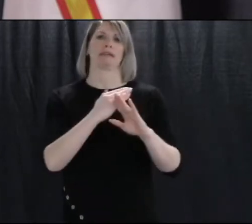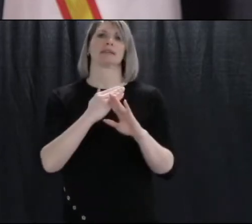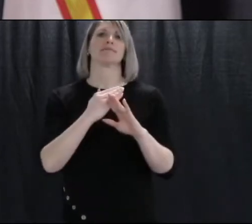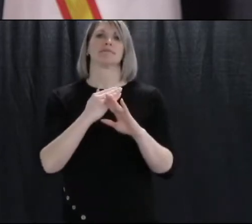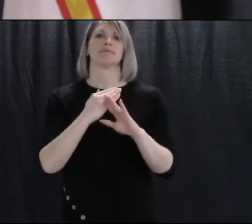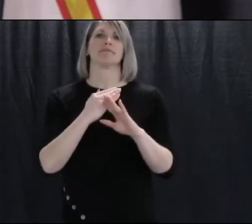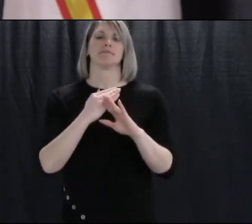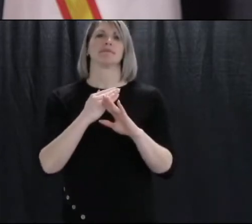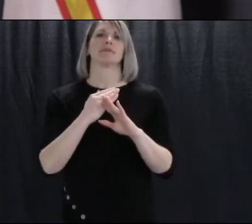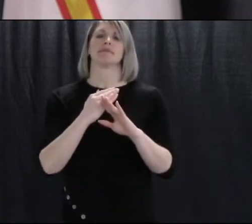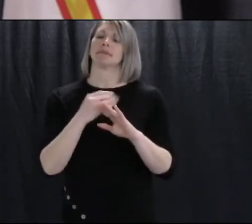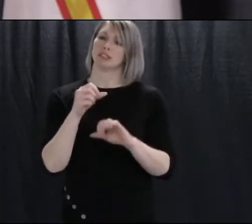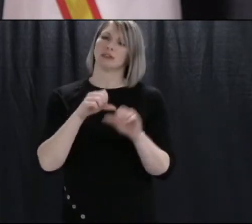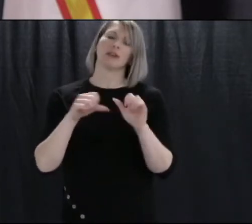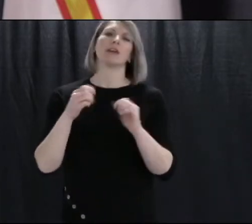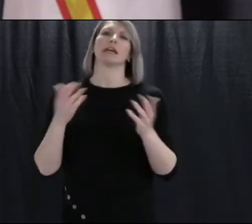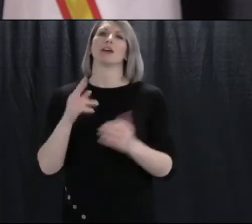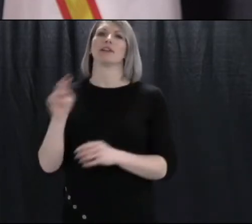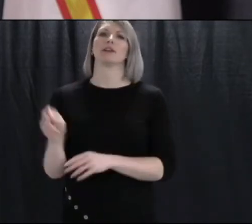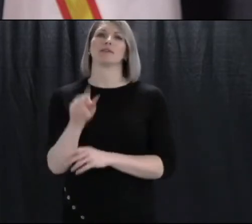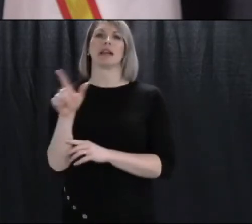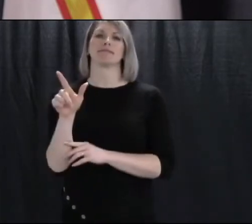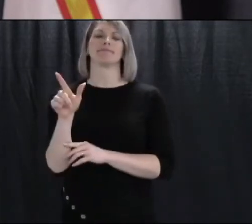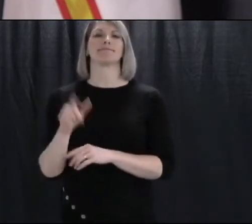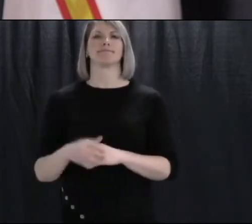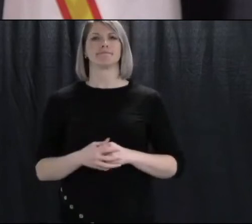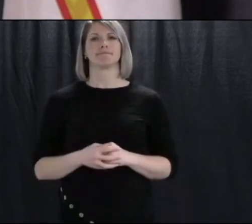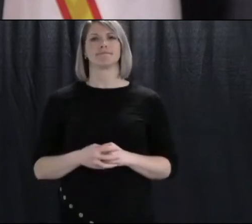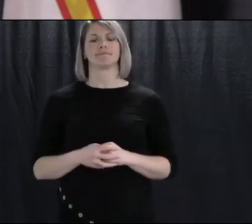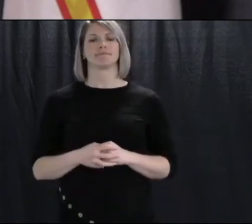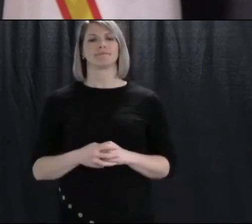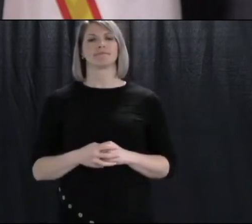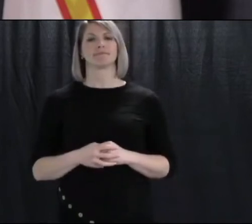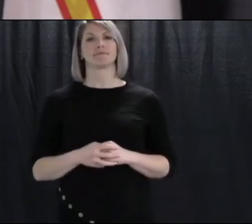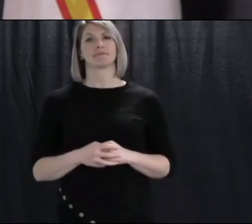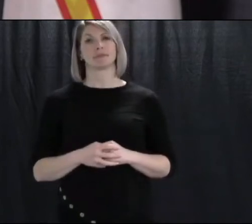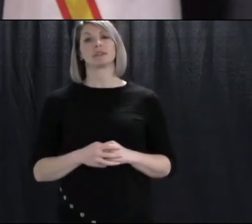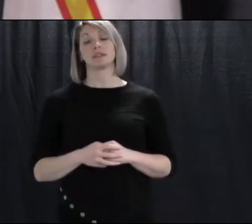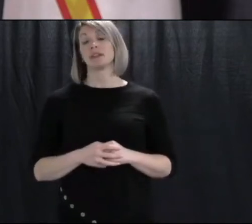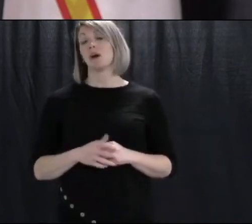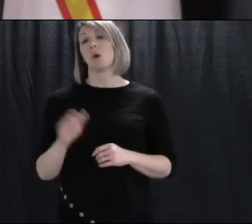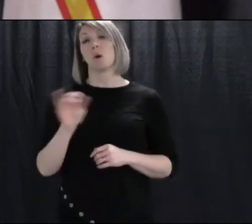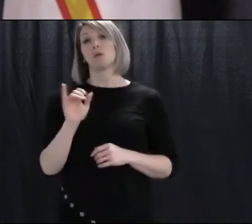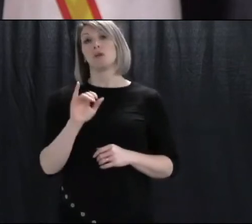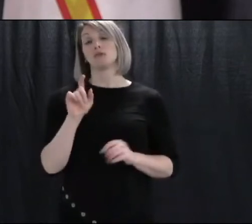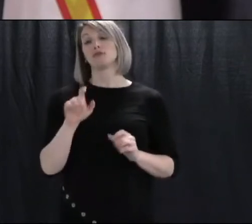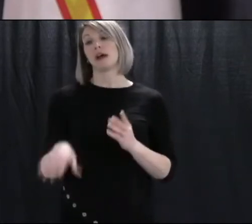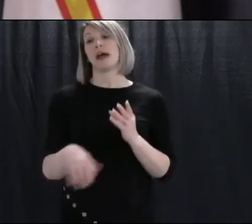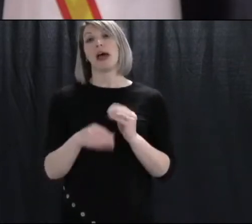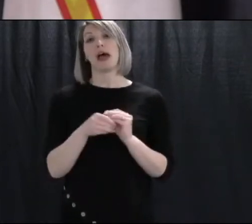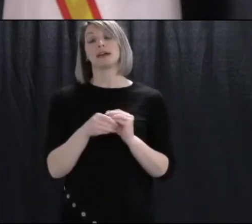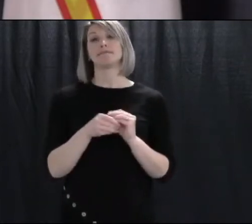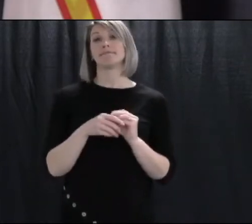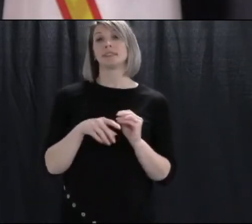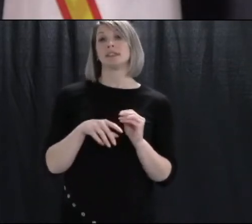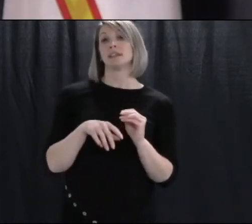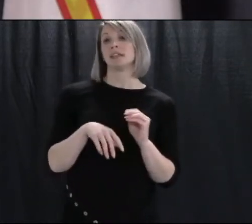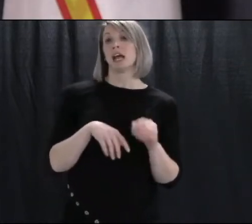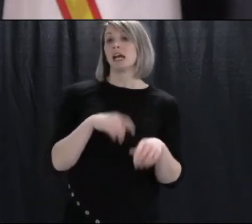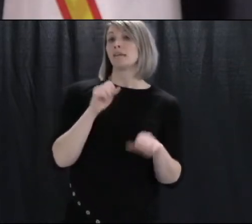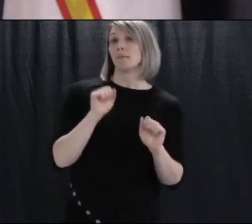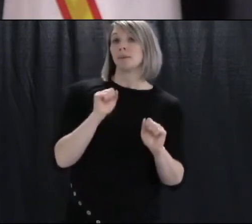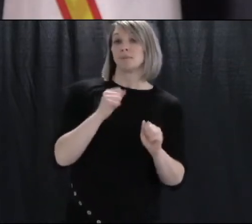in the strictest health and safety measures possible. And there are consequences, and to those, there's fines, as the Minister has